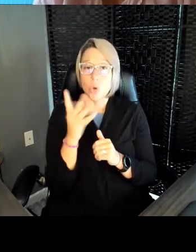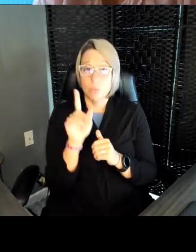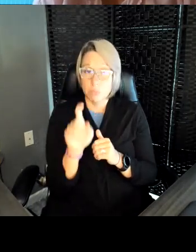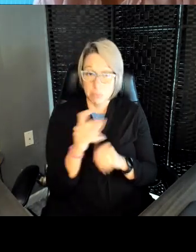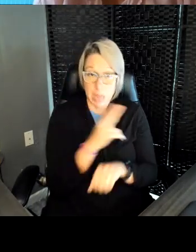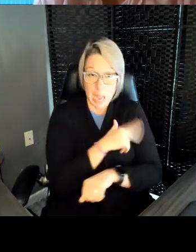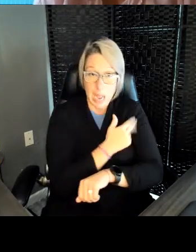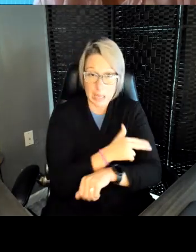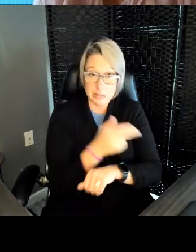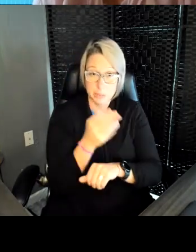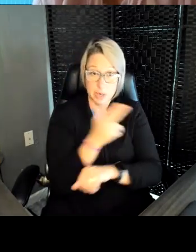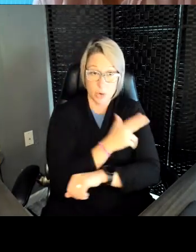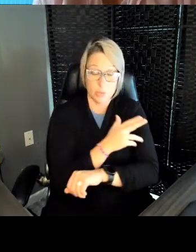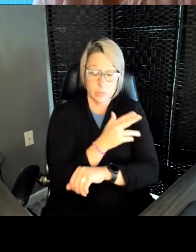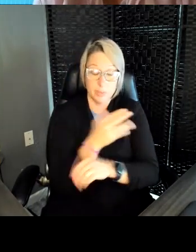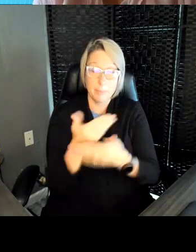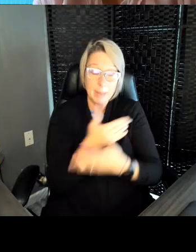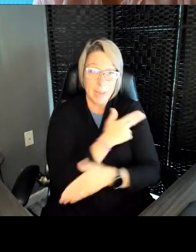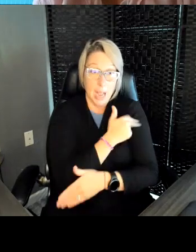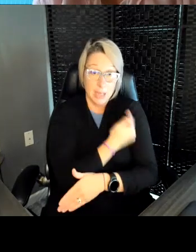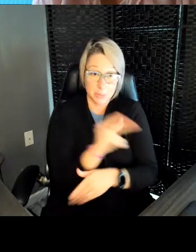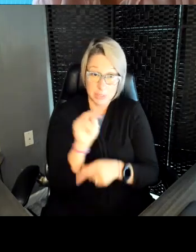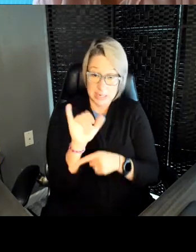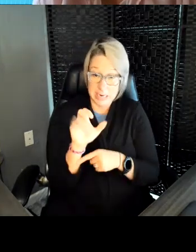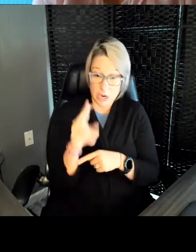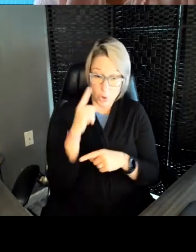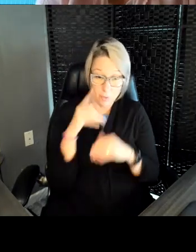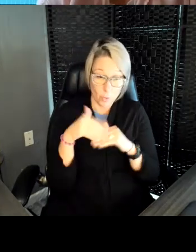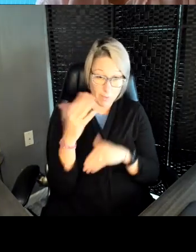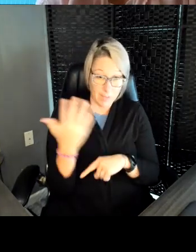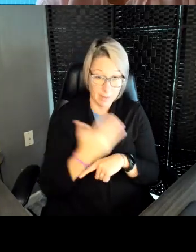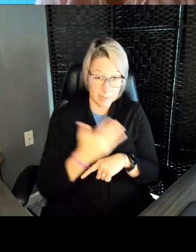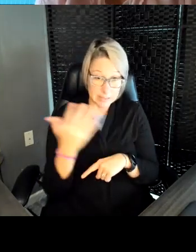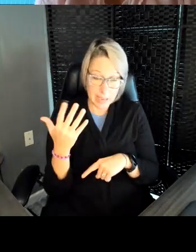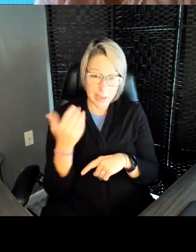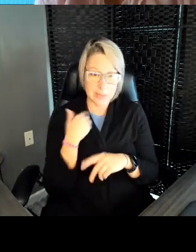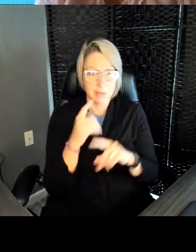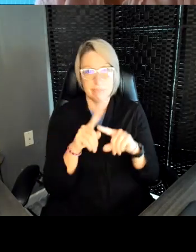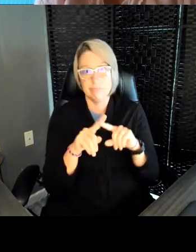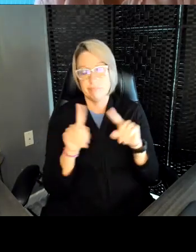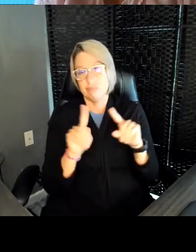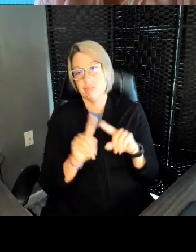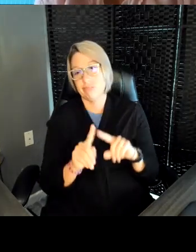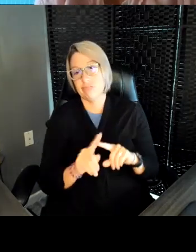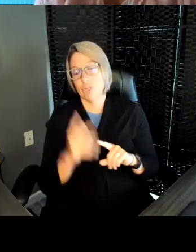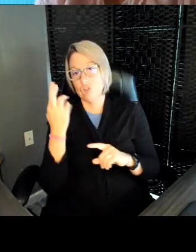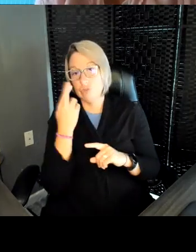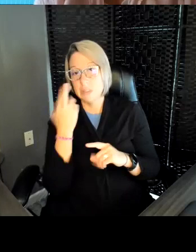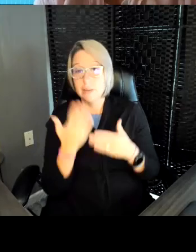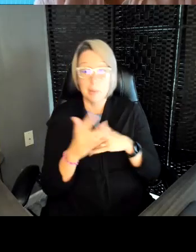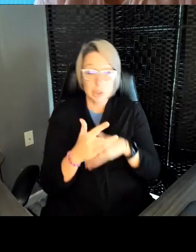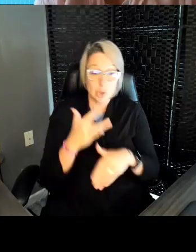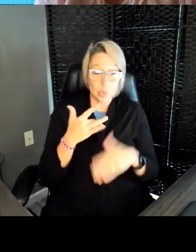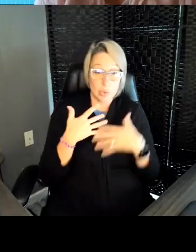NICU for more than 5 days. And there's many reasons kids may be hospitalized. They may just be too early to breathe on their